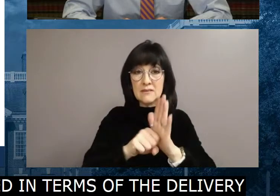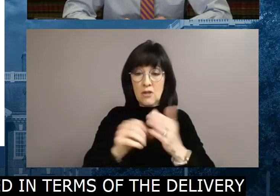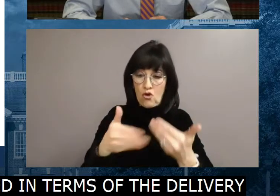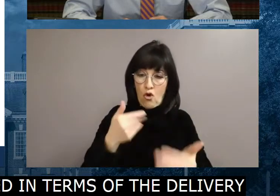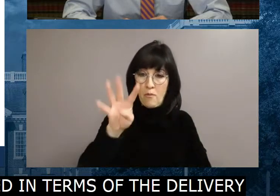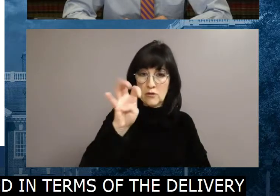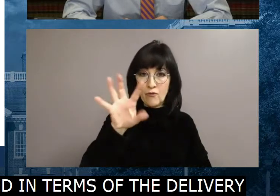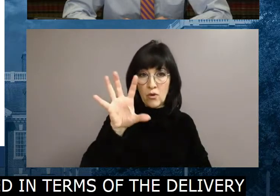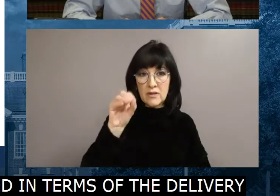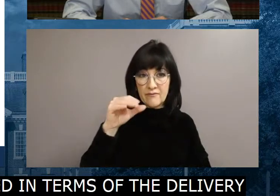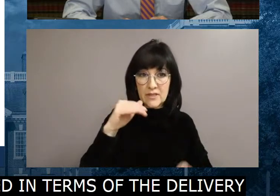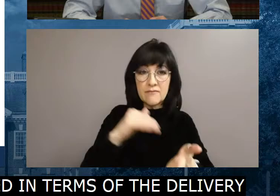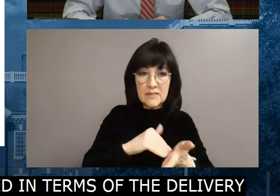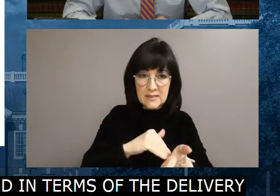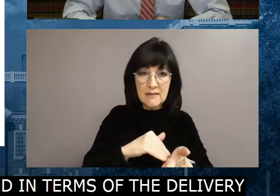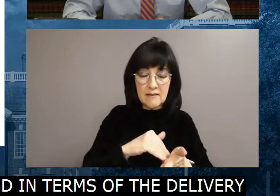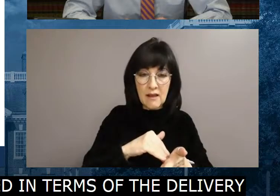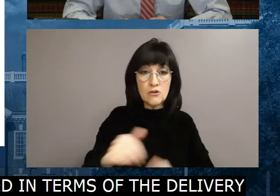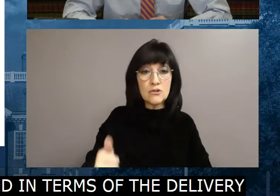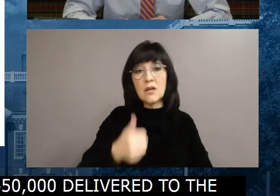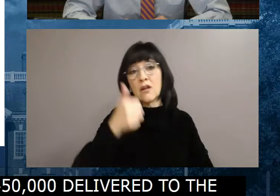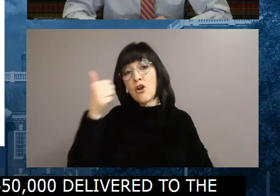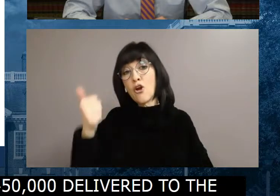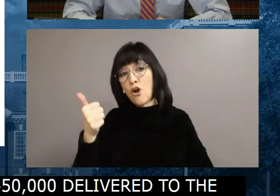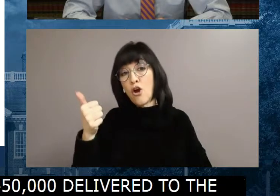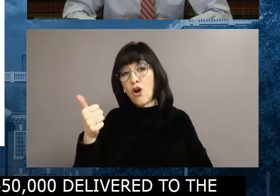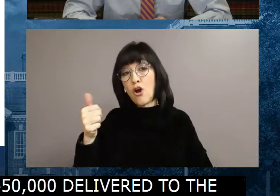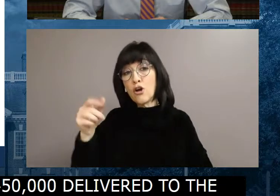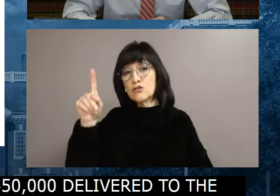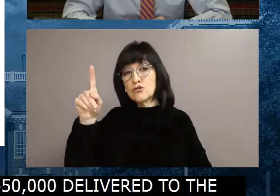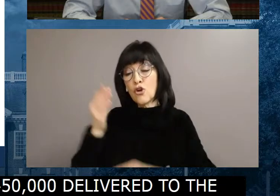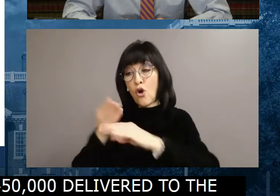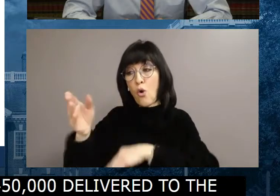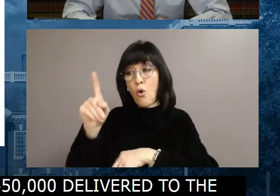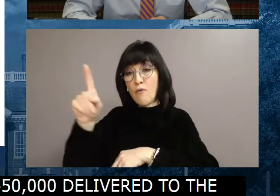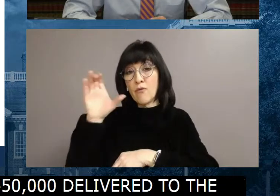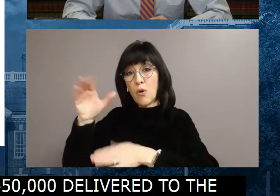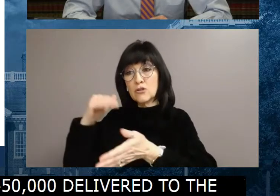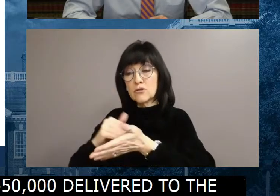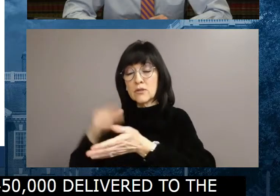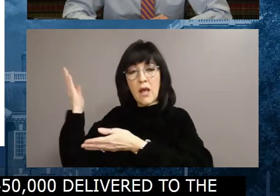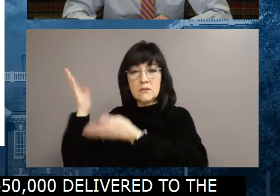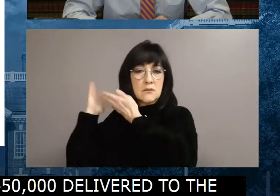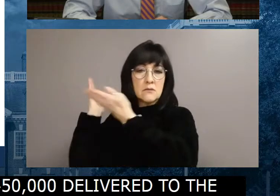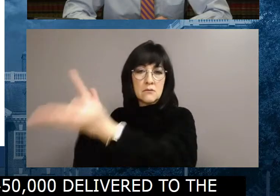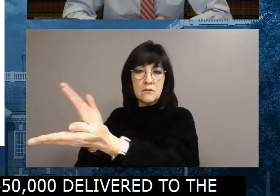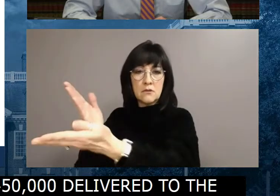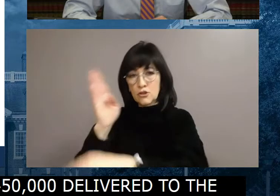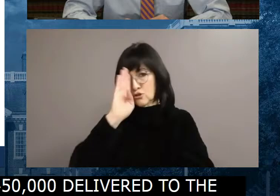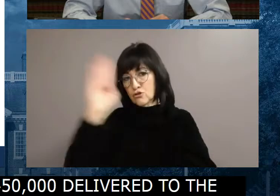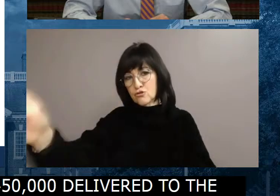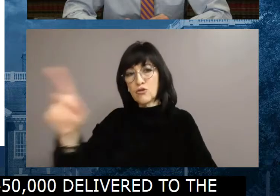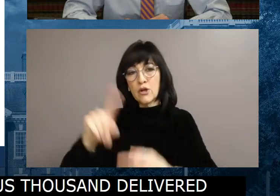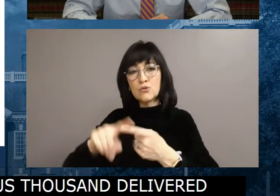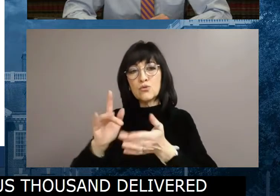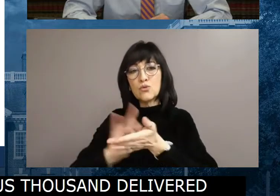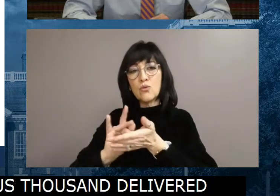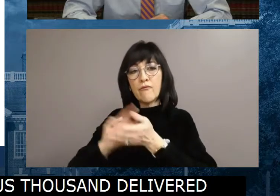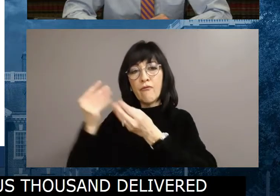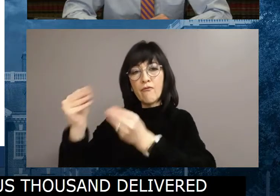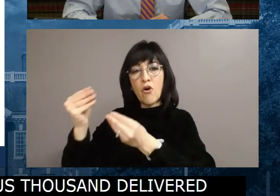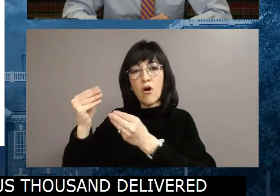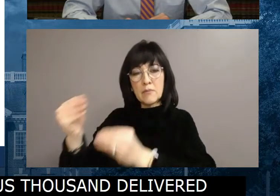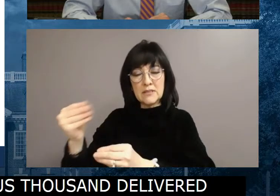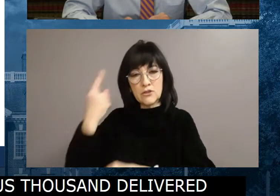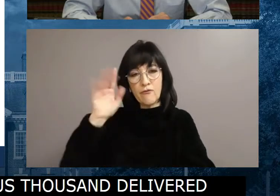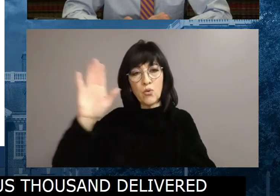another 100,000+ delivered directly to the pharmacies for their nursing home program and the